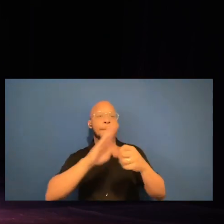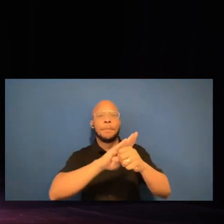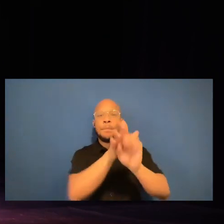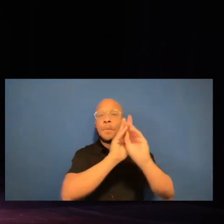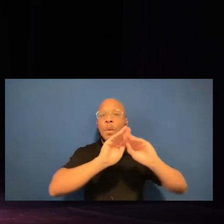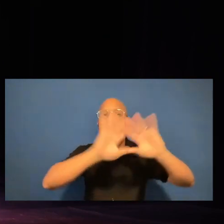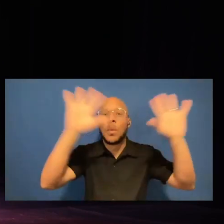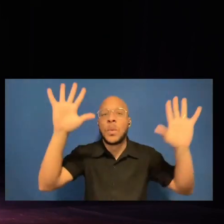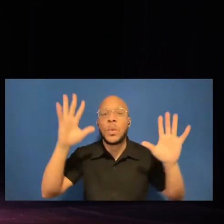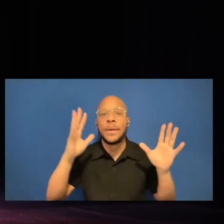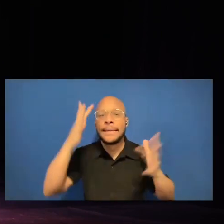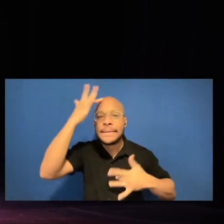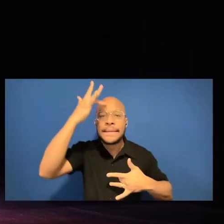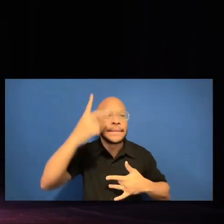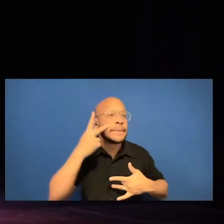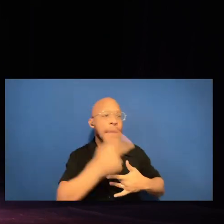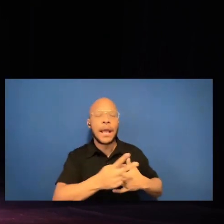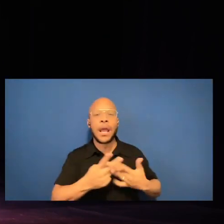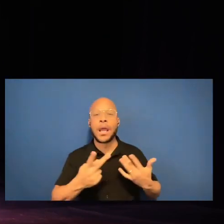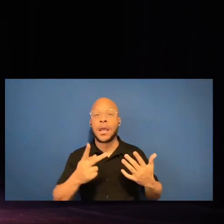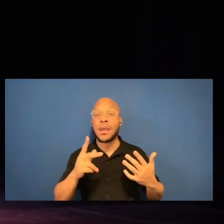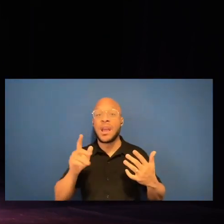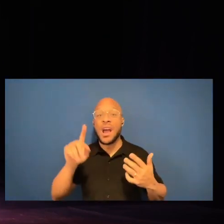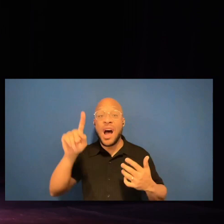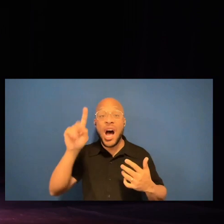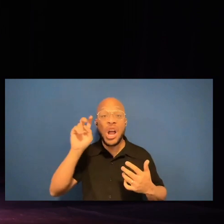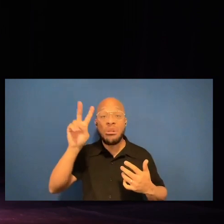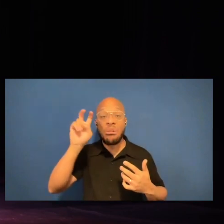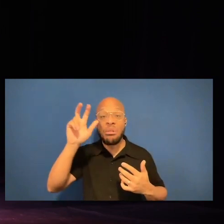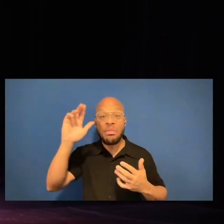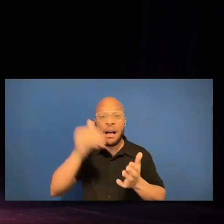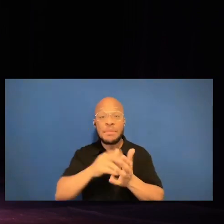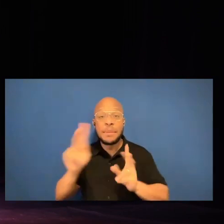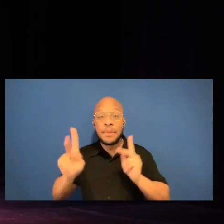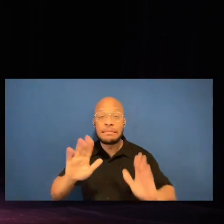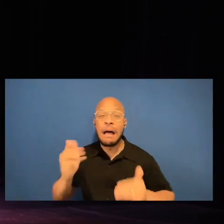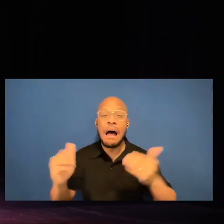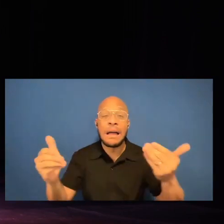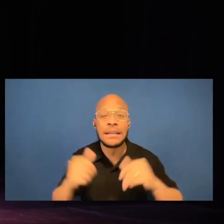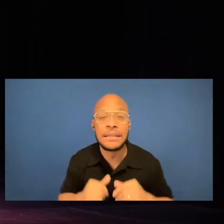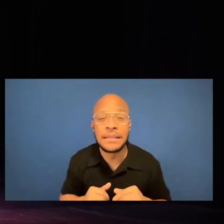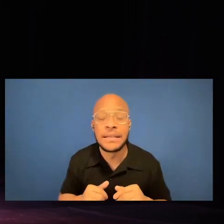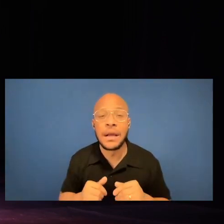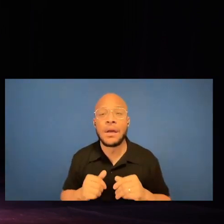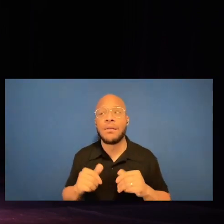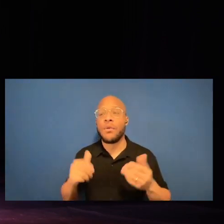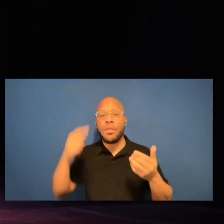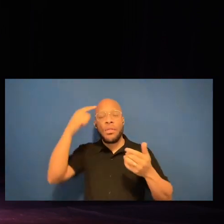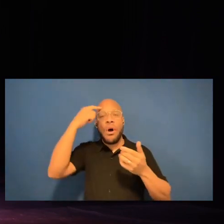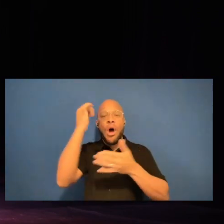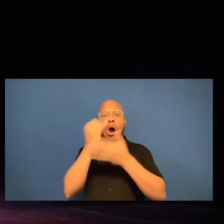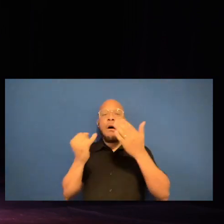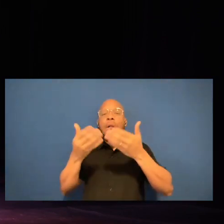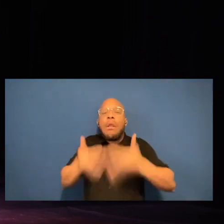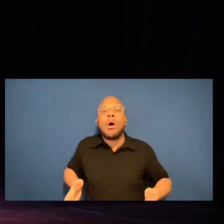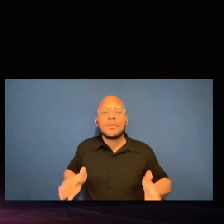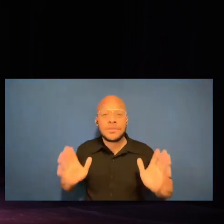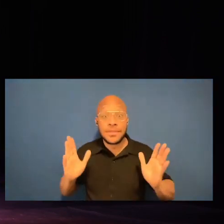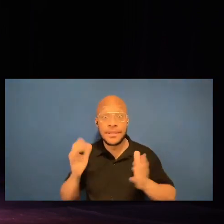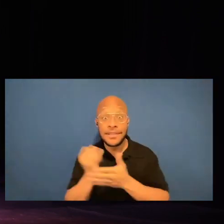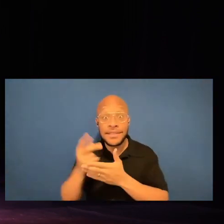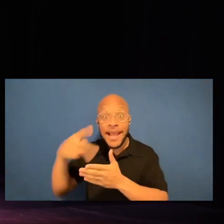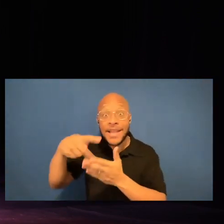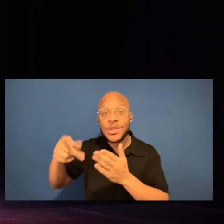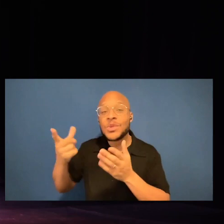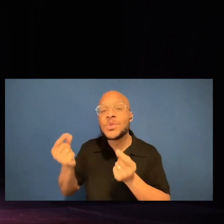to suffocate us all, dancers started performing on rooftops. Musicians played from open windowsills. Playwrights,